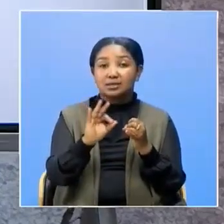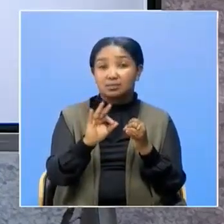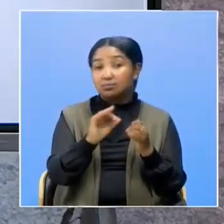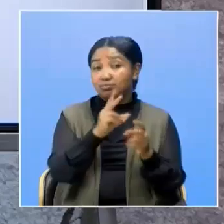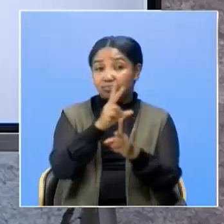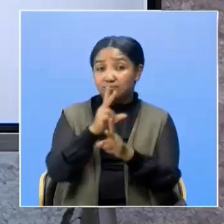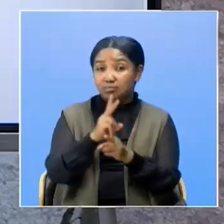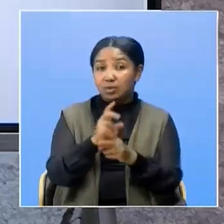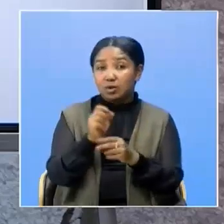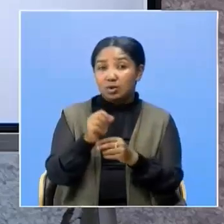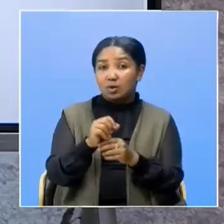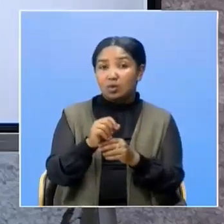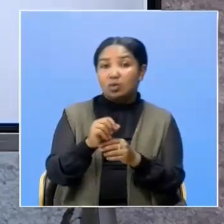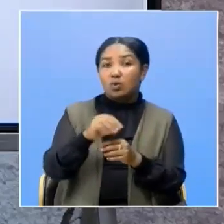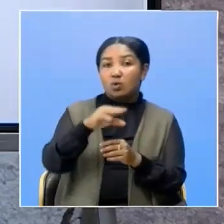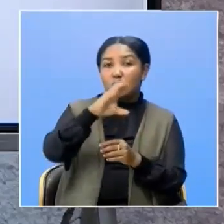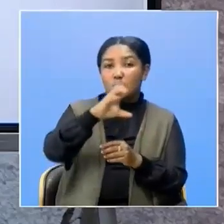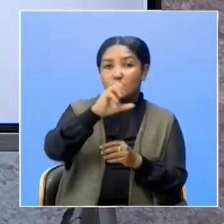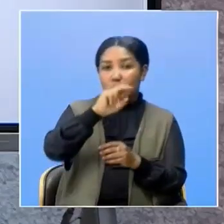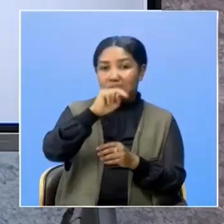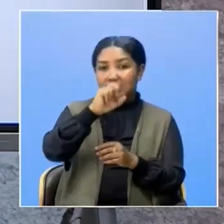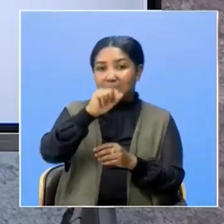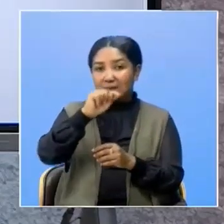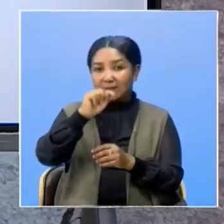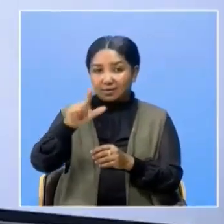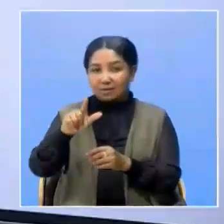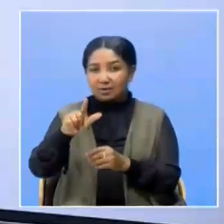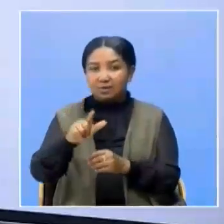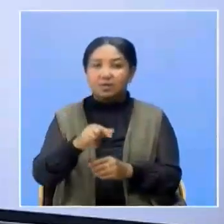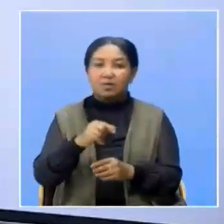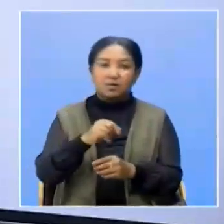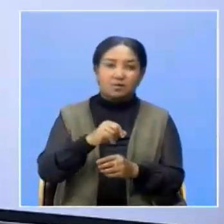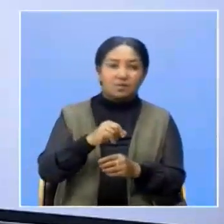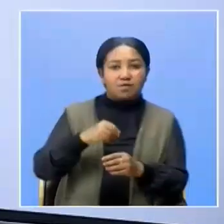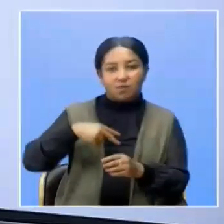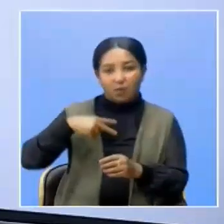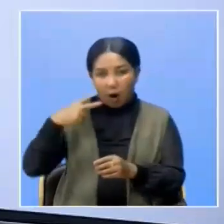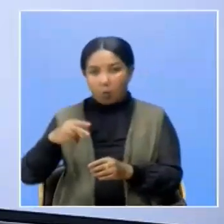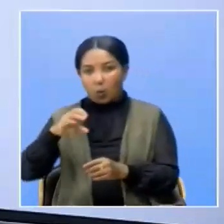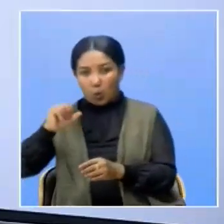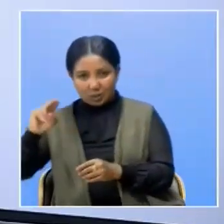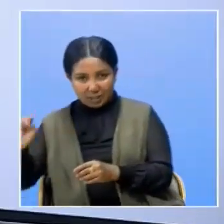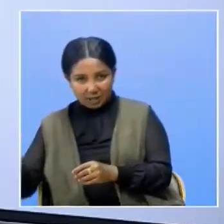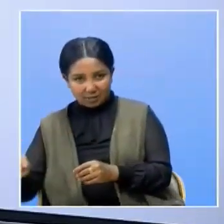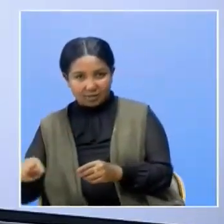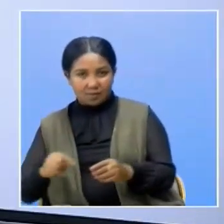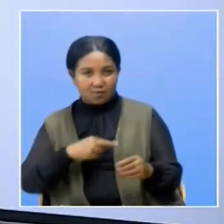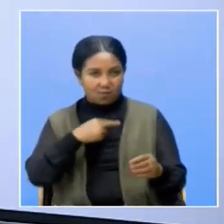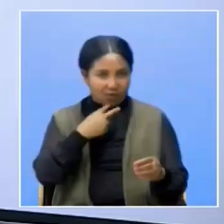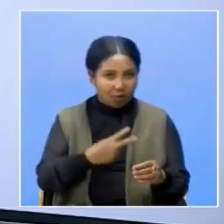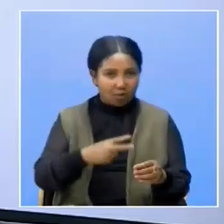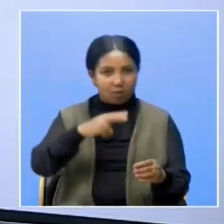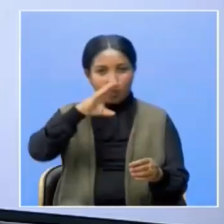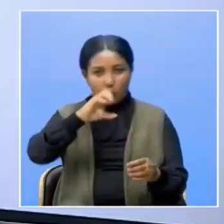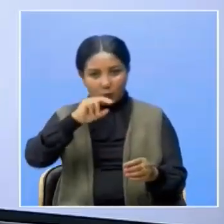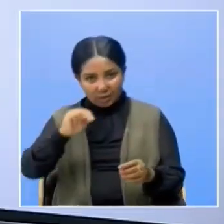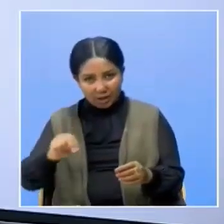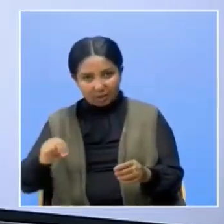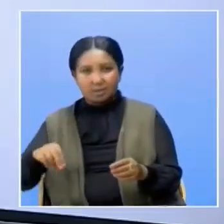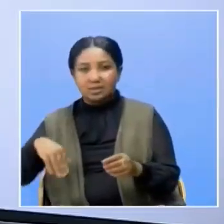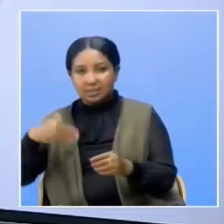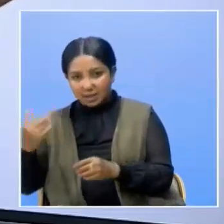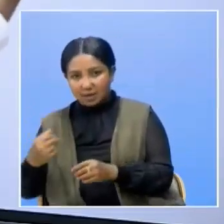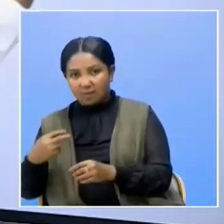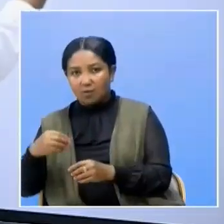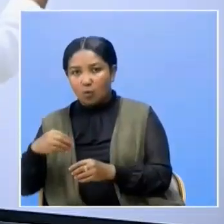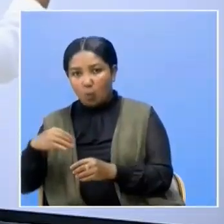careful. Consonant, vowel, consonant. Vowel and consonant at the end. Then the last consonant become what? Doubled. Big